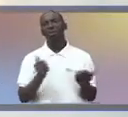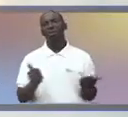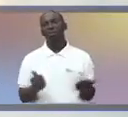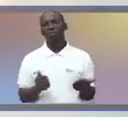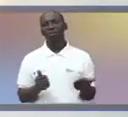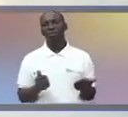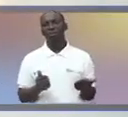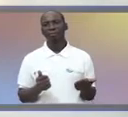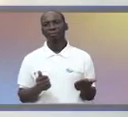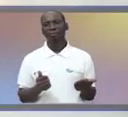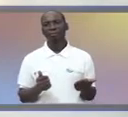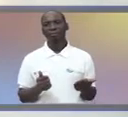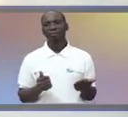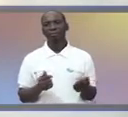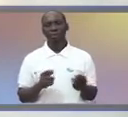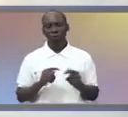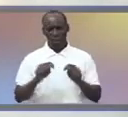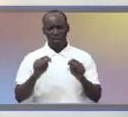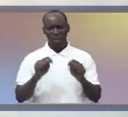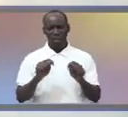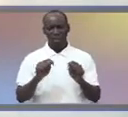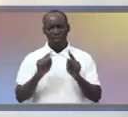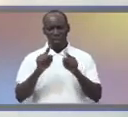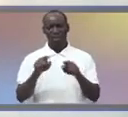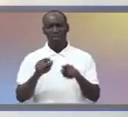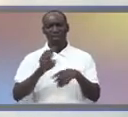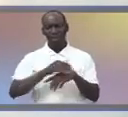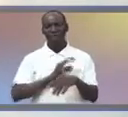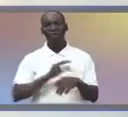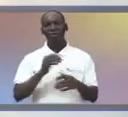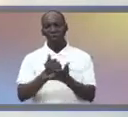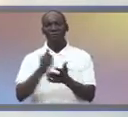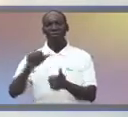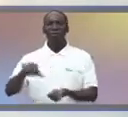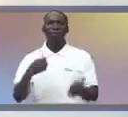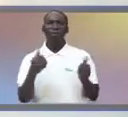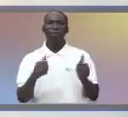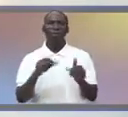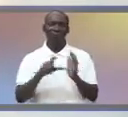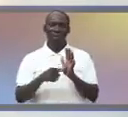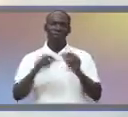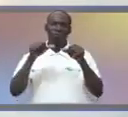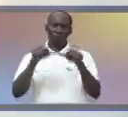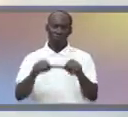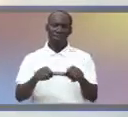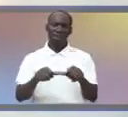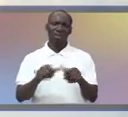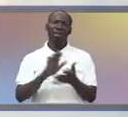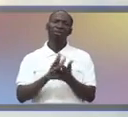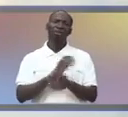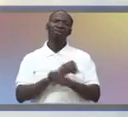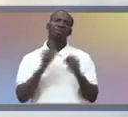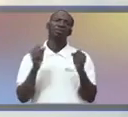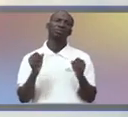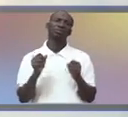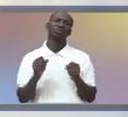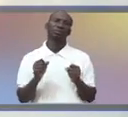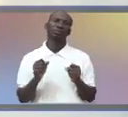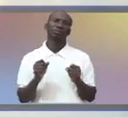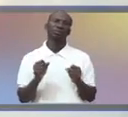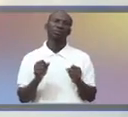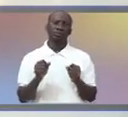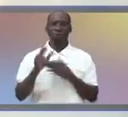bra na ye mowesu na tena Kristo asafom na nya nkwa wo Kristo munum bi Yankopon bo a ye hie